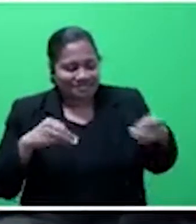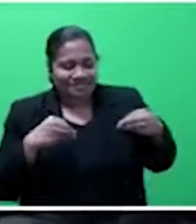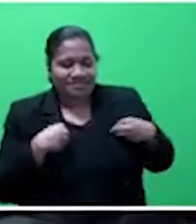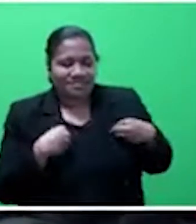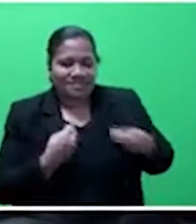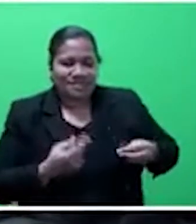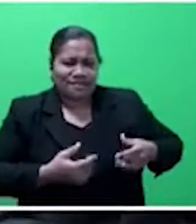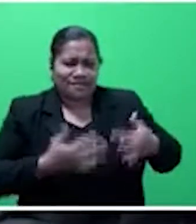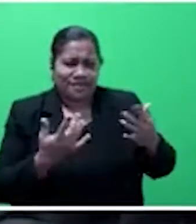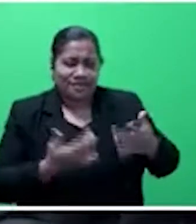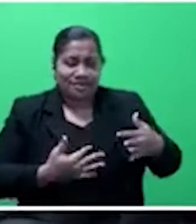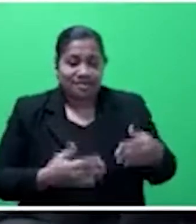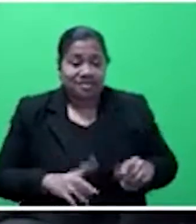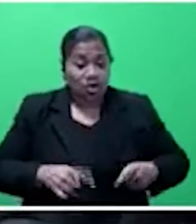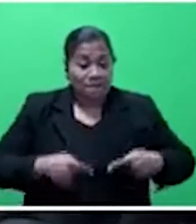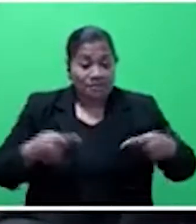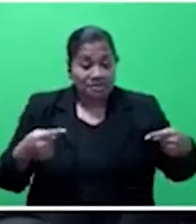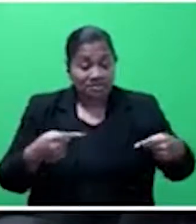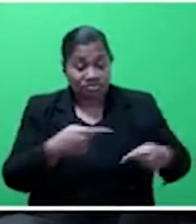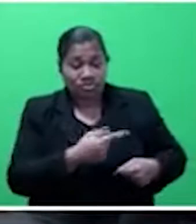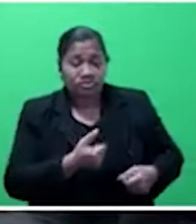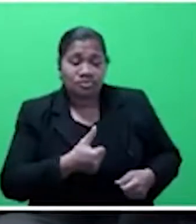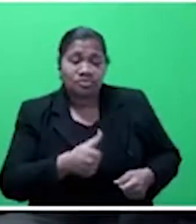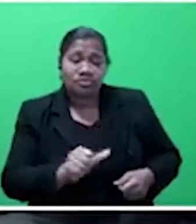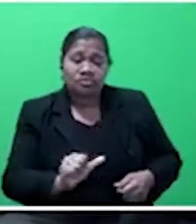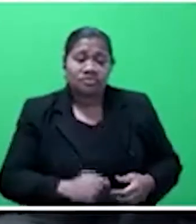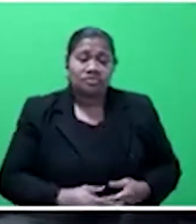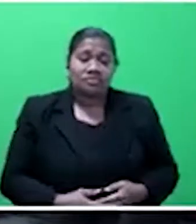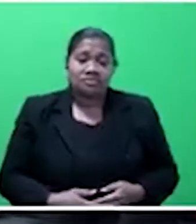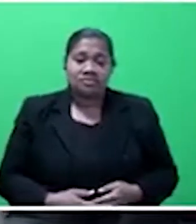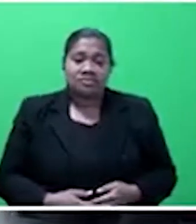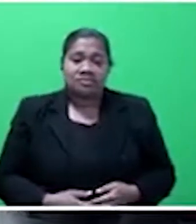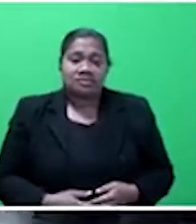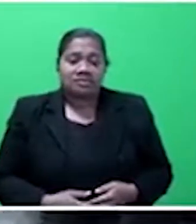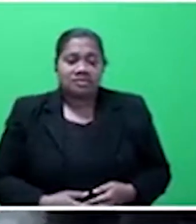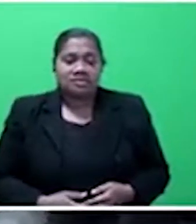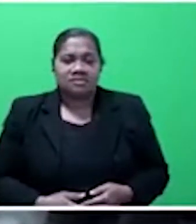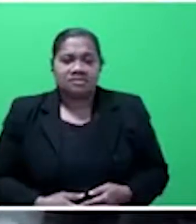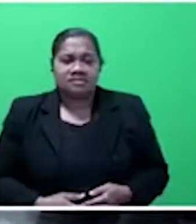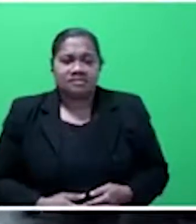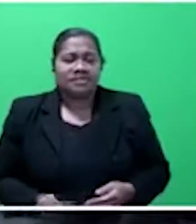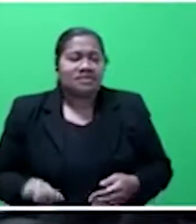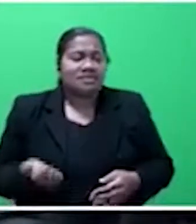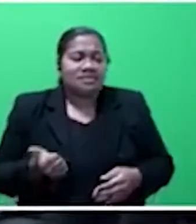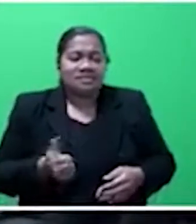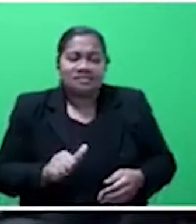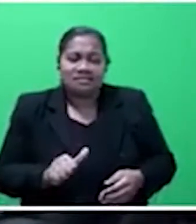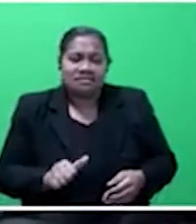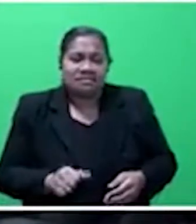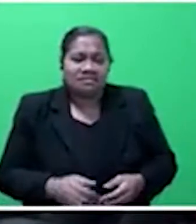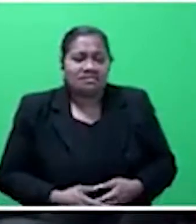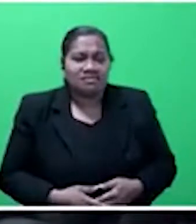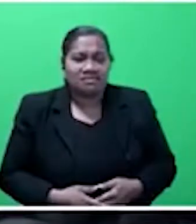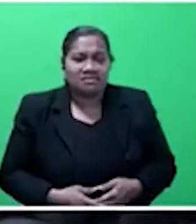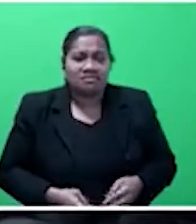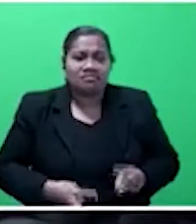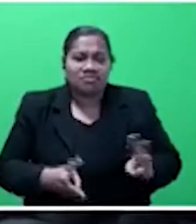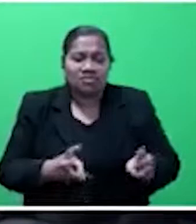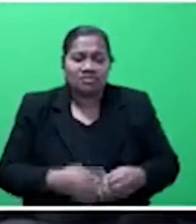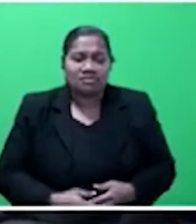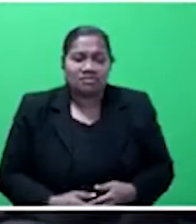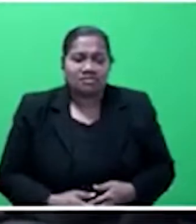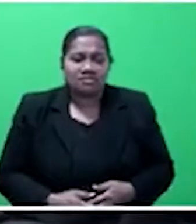opposition's views lack substance or any form of informed intelligence to back any of their